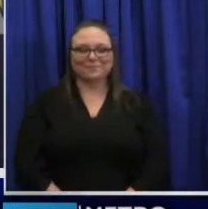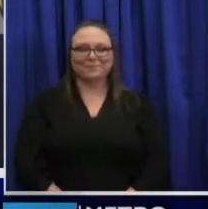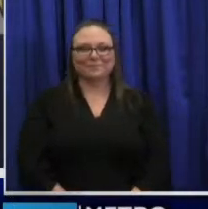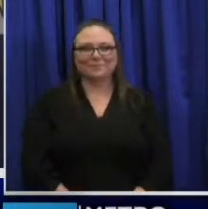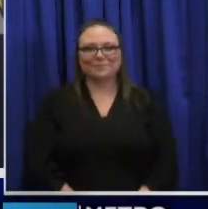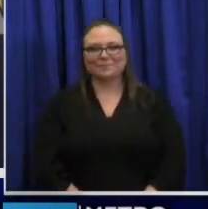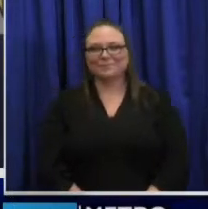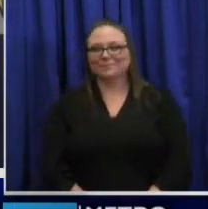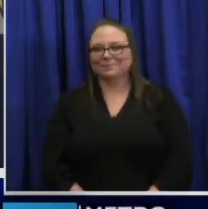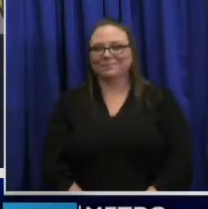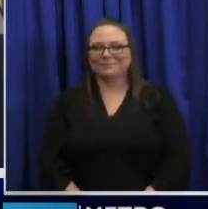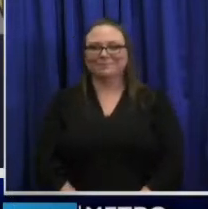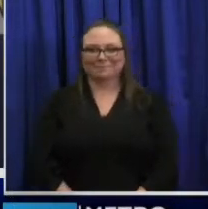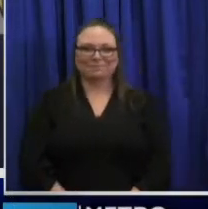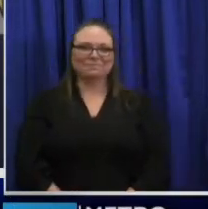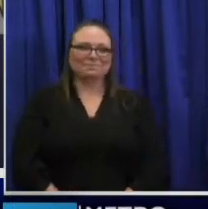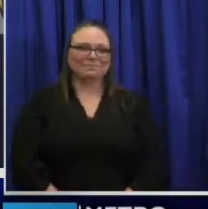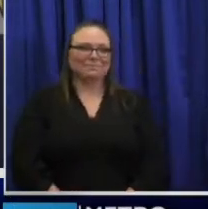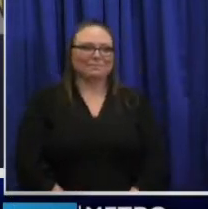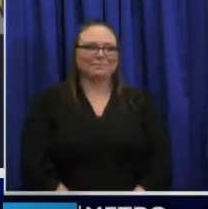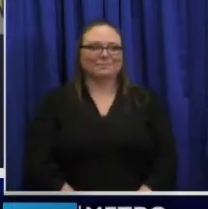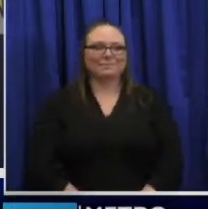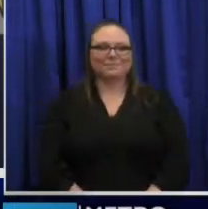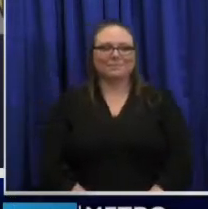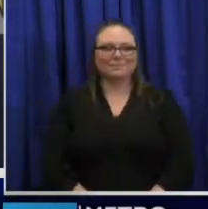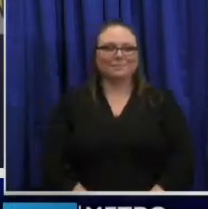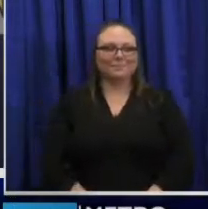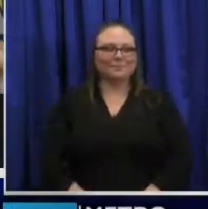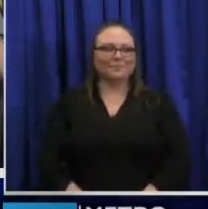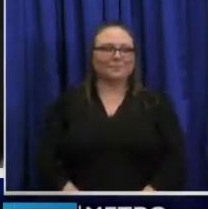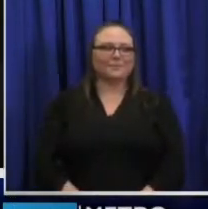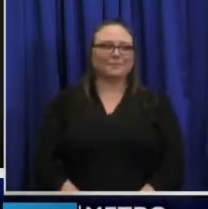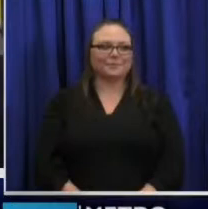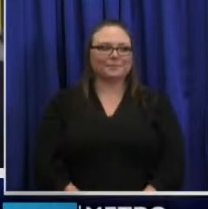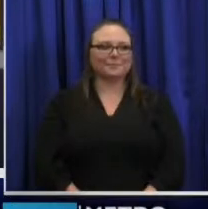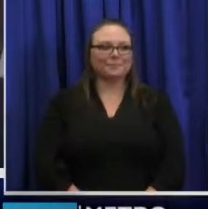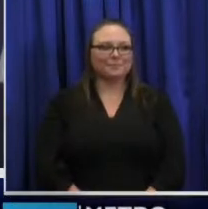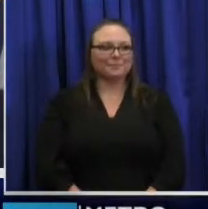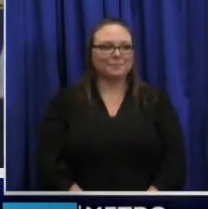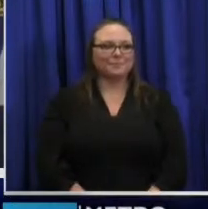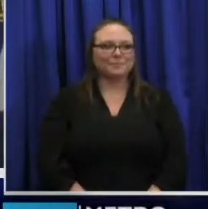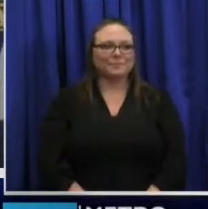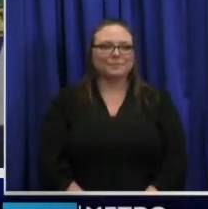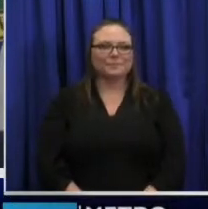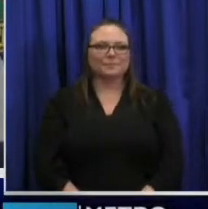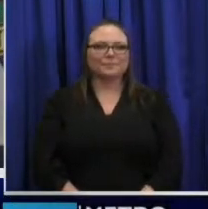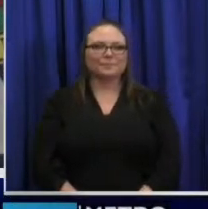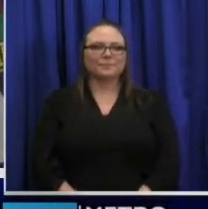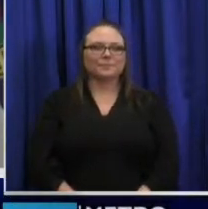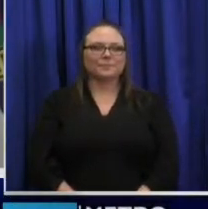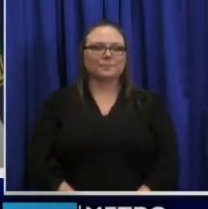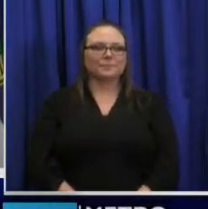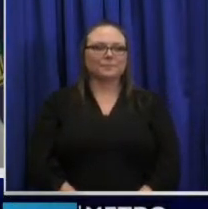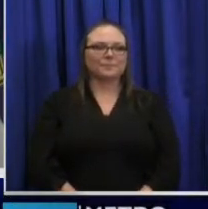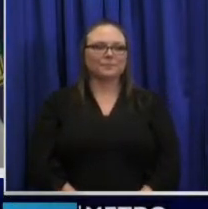615-862-7777. Gracias. Thank you.